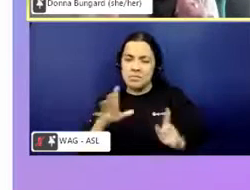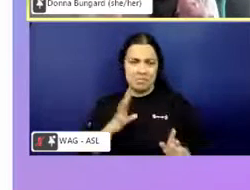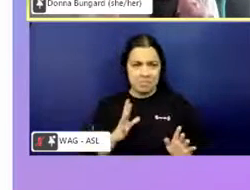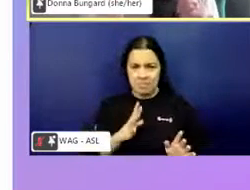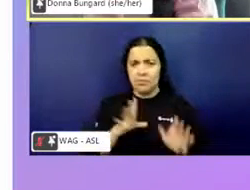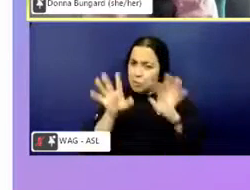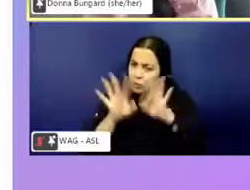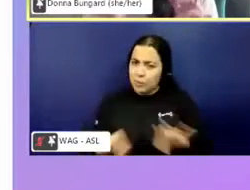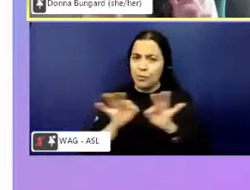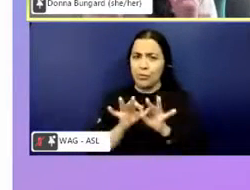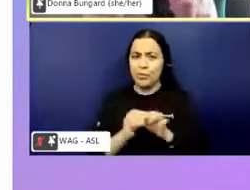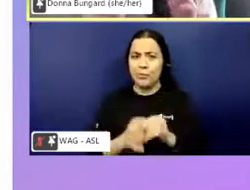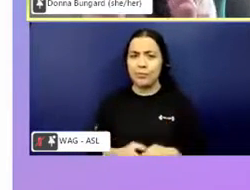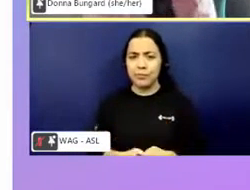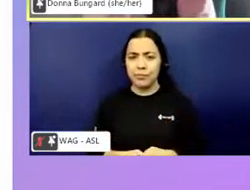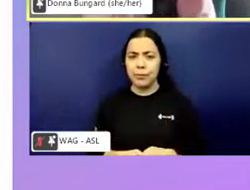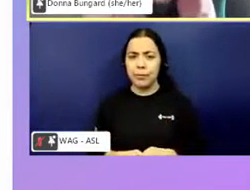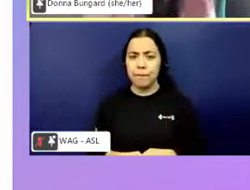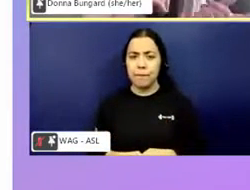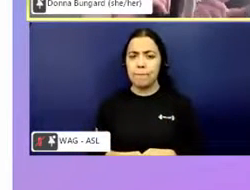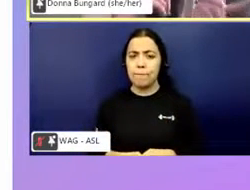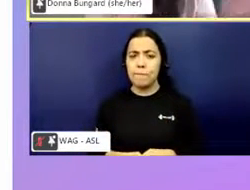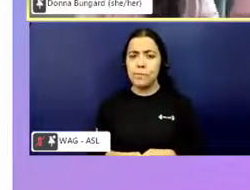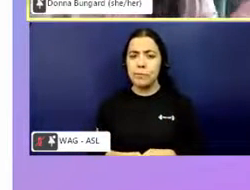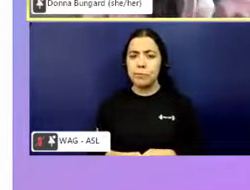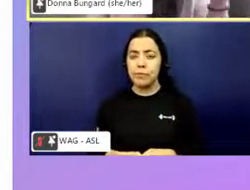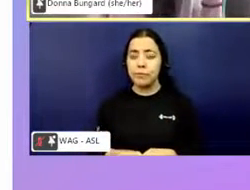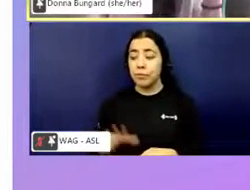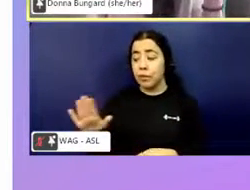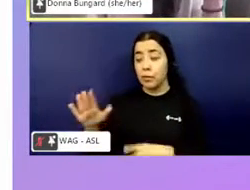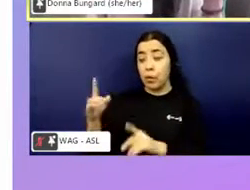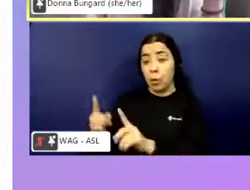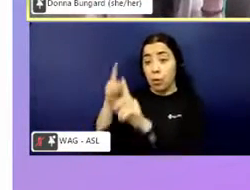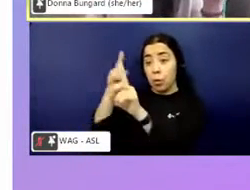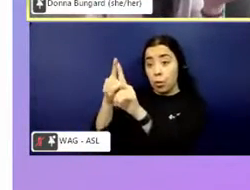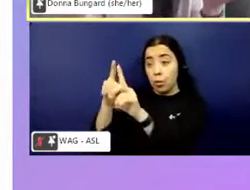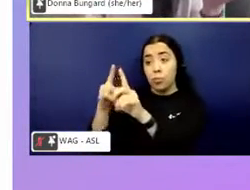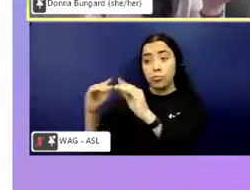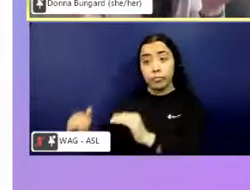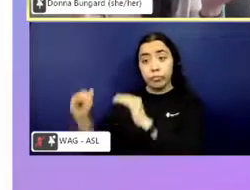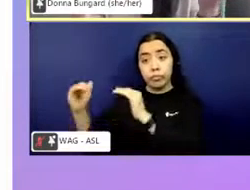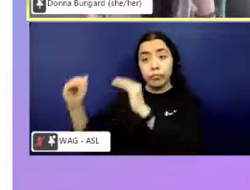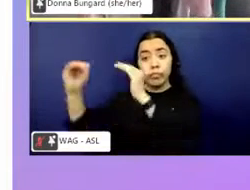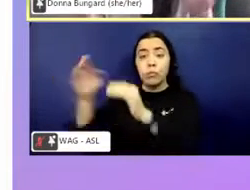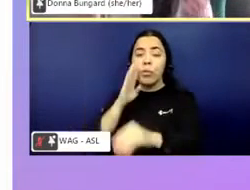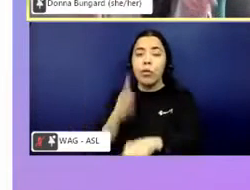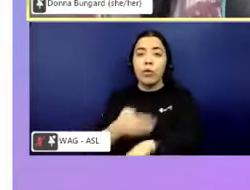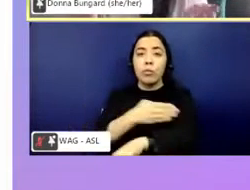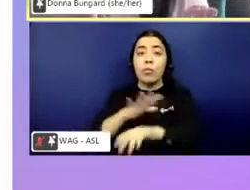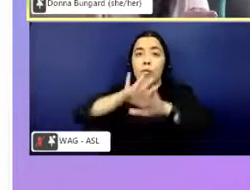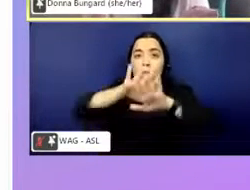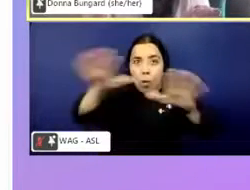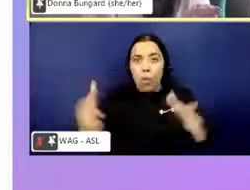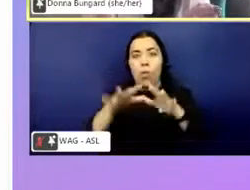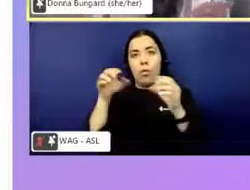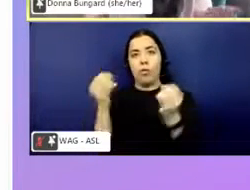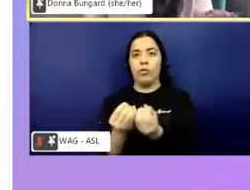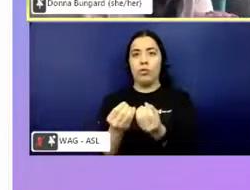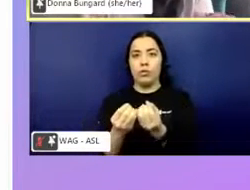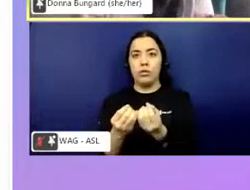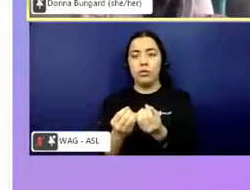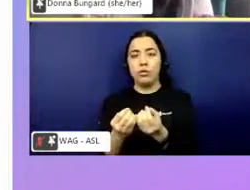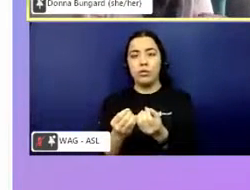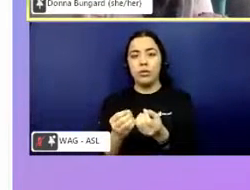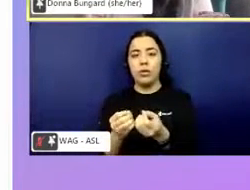And then is there a way to advance maybe their goals that's going to lift the organization up? I love the quote, rising tide lifts